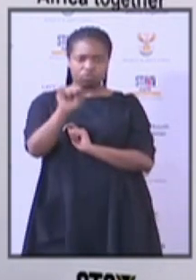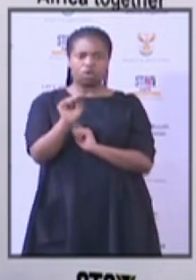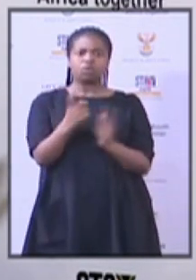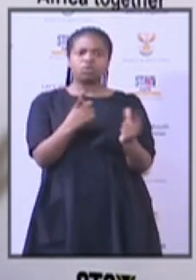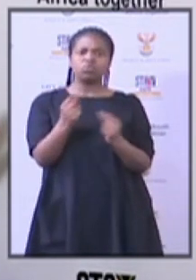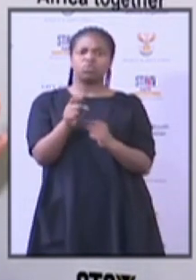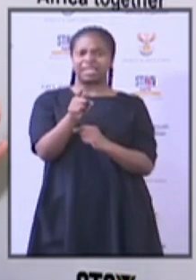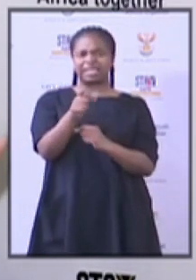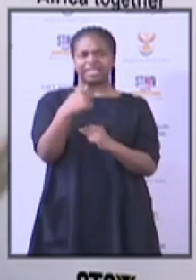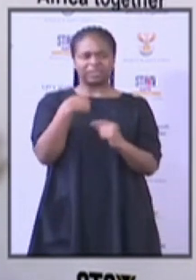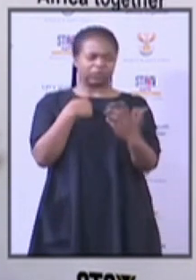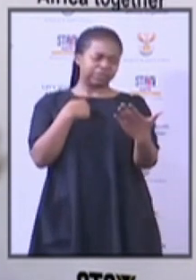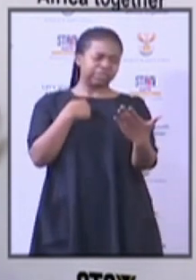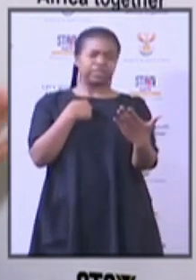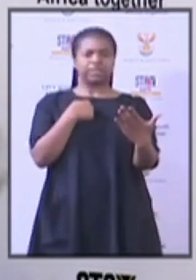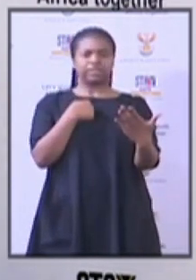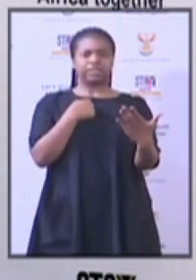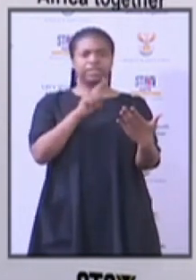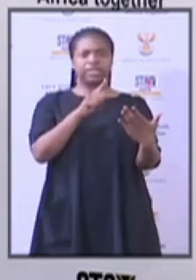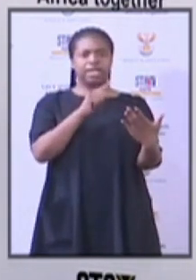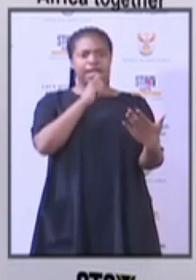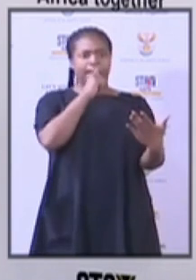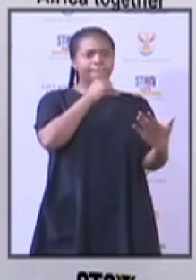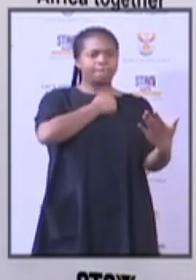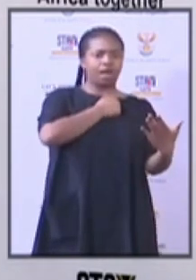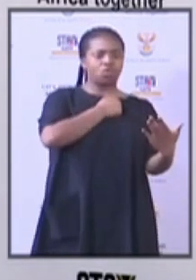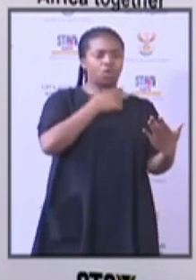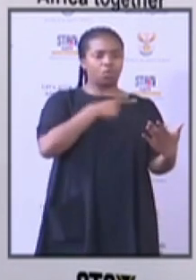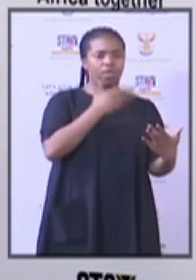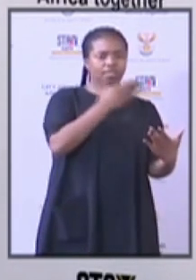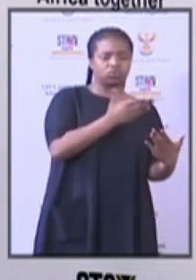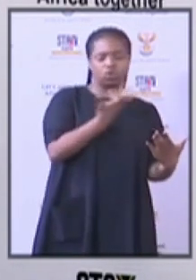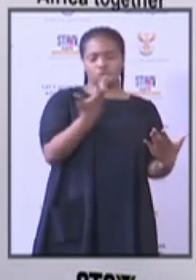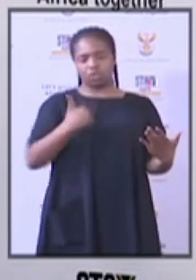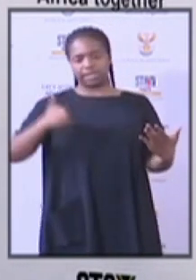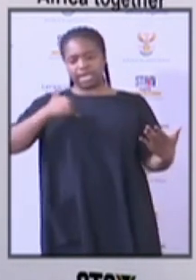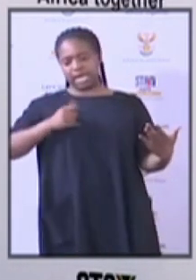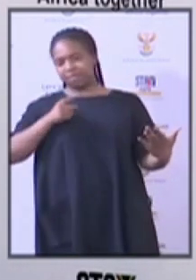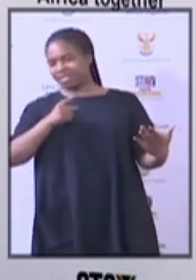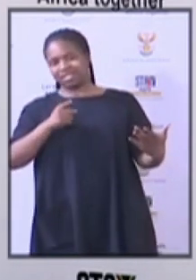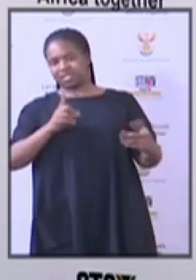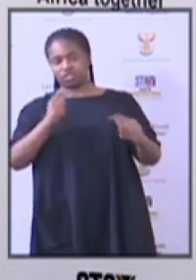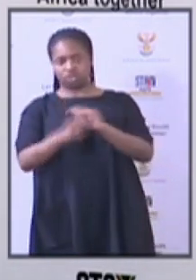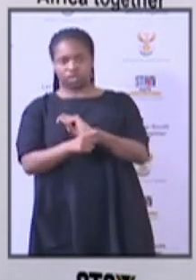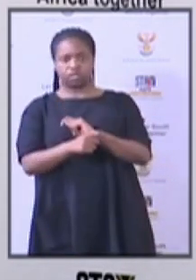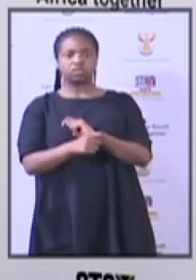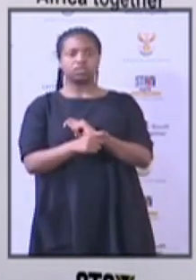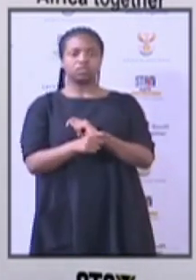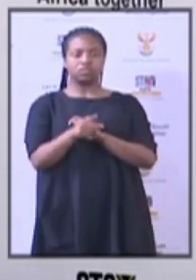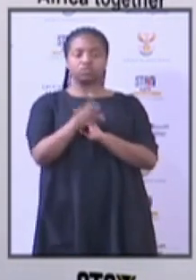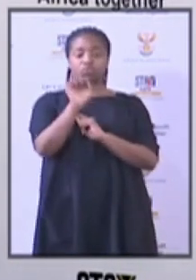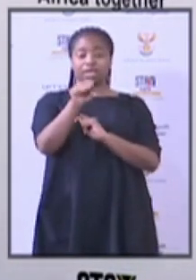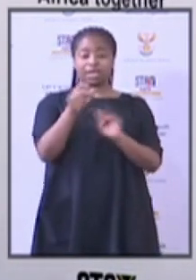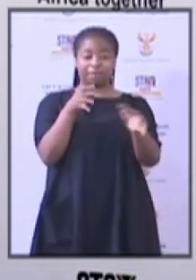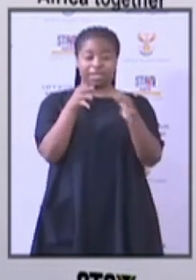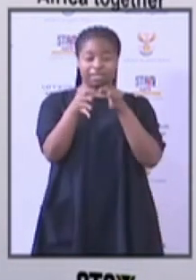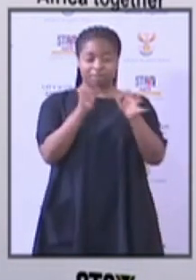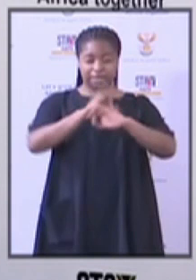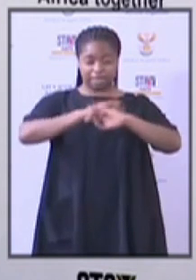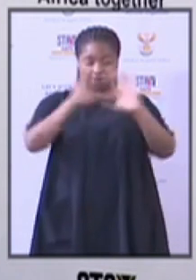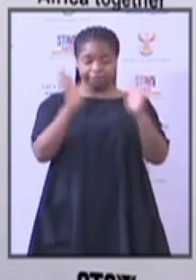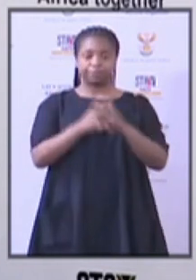no leina le la ka le a e sa le lona ke nyaka le lengwe ke le ka gore a se re na mo Home Affairs re kgethang maina. Let me explain it very